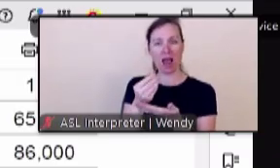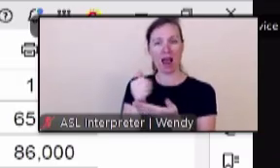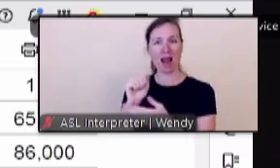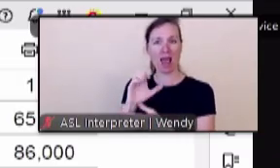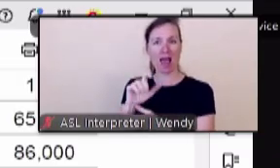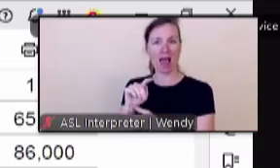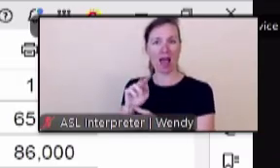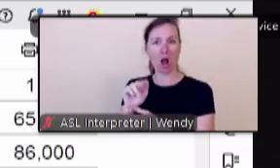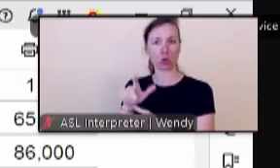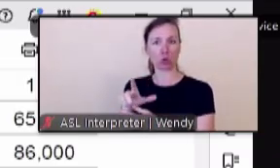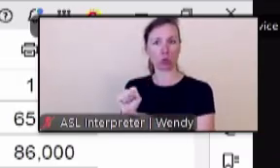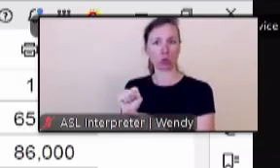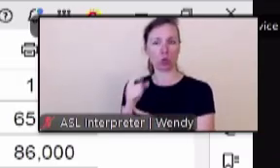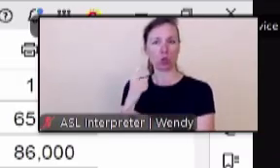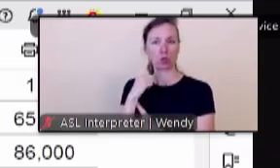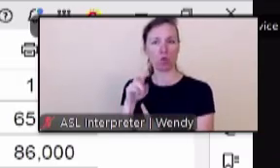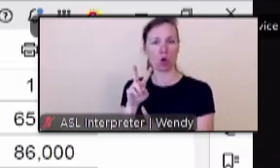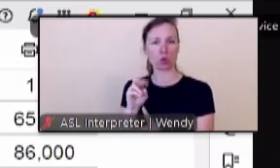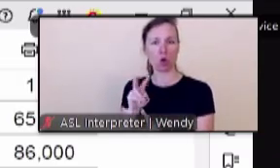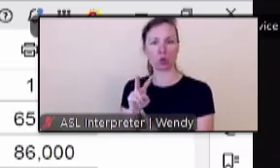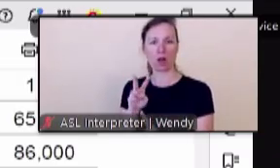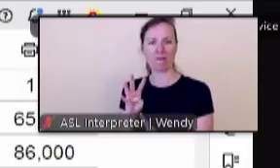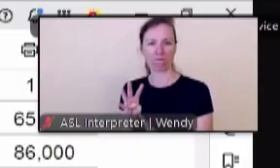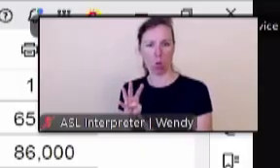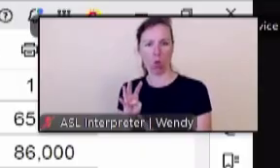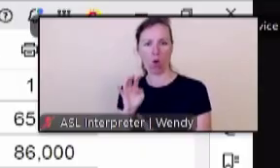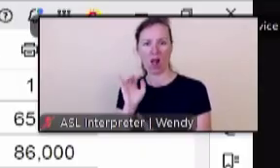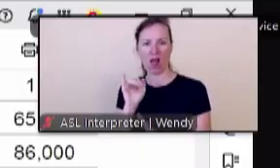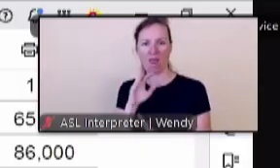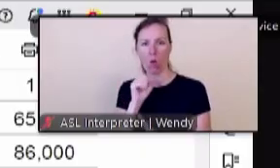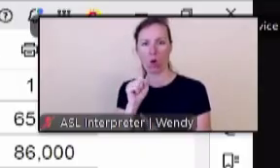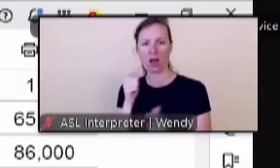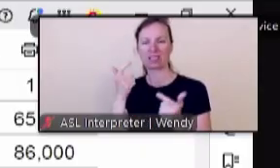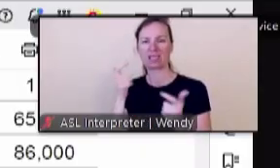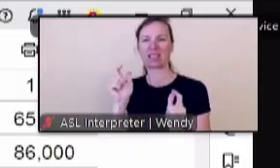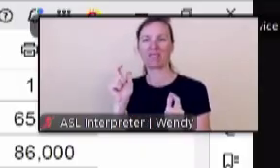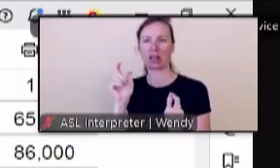projected. And just trying to understand